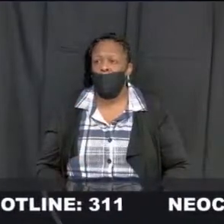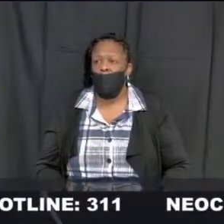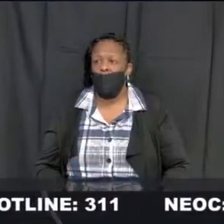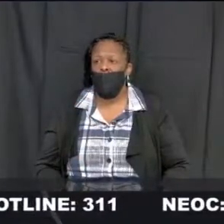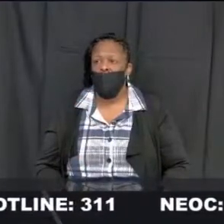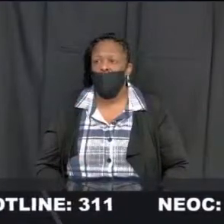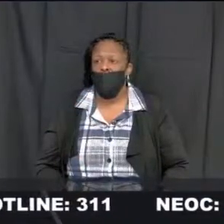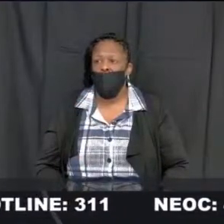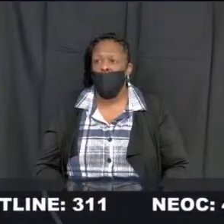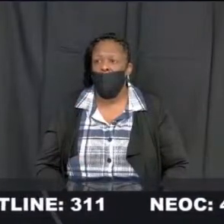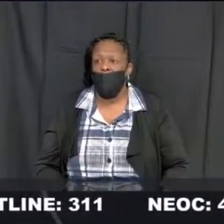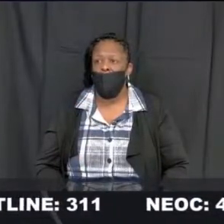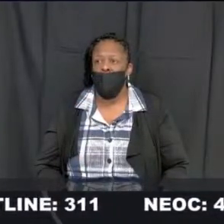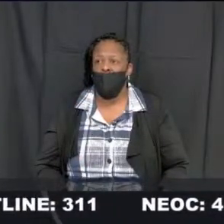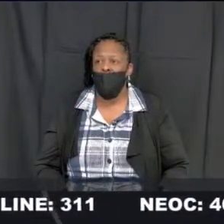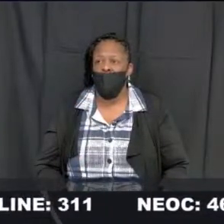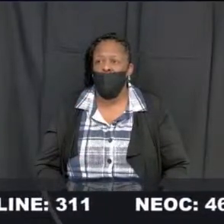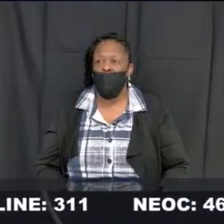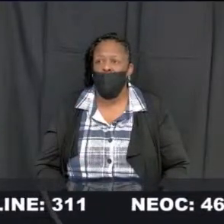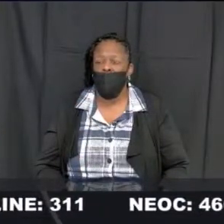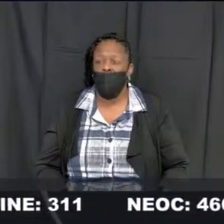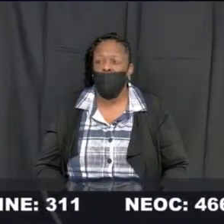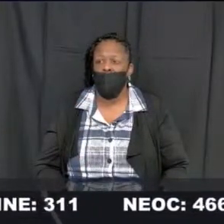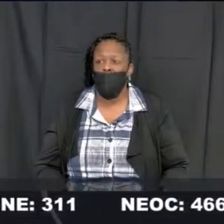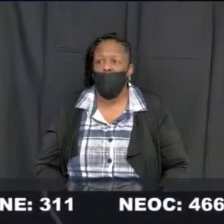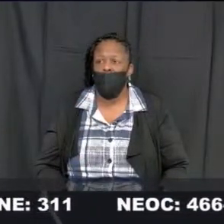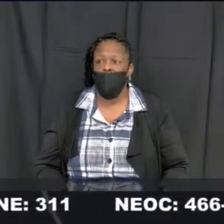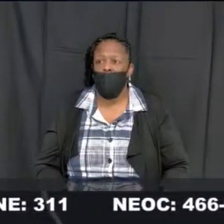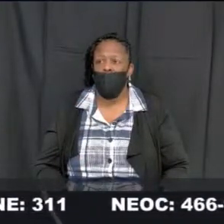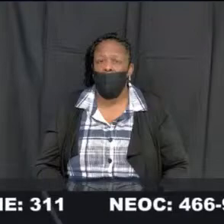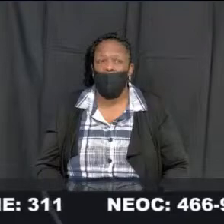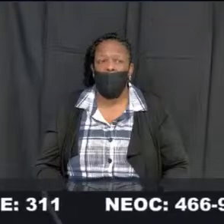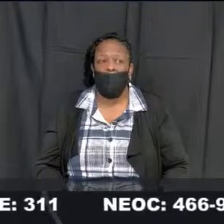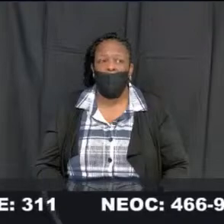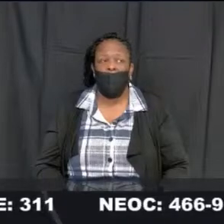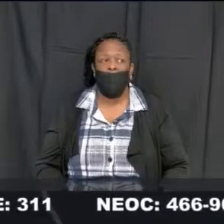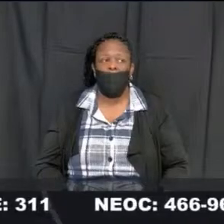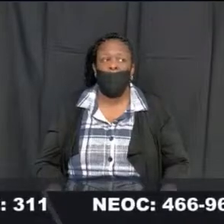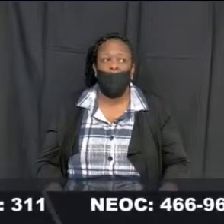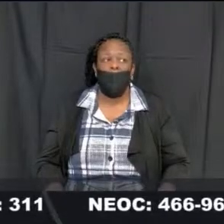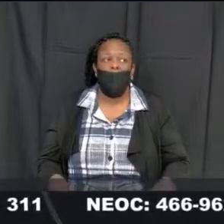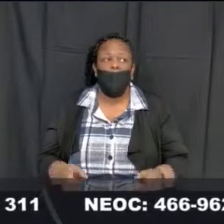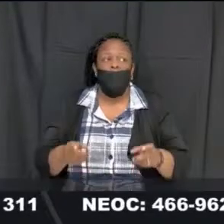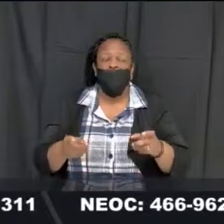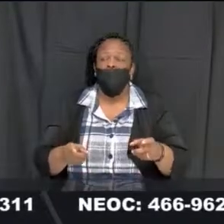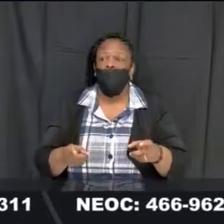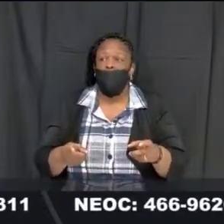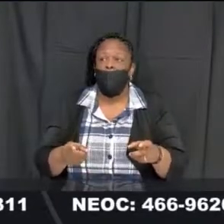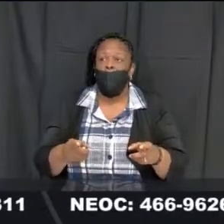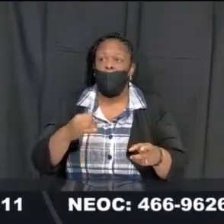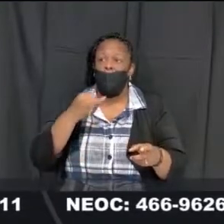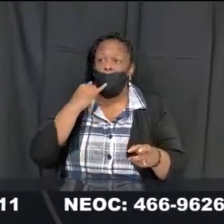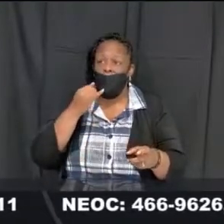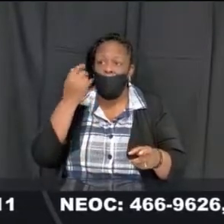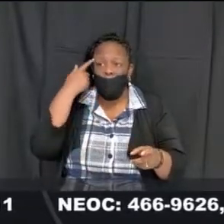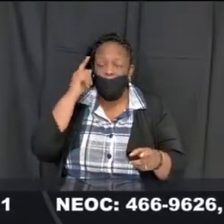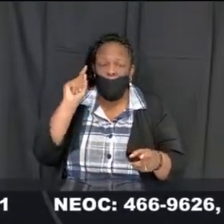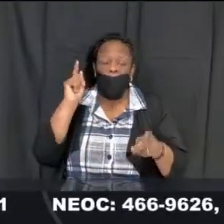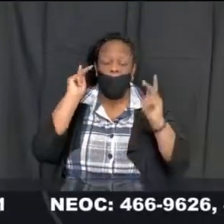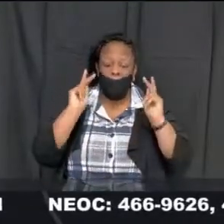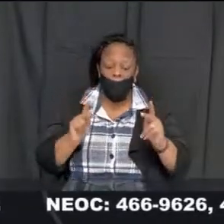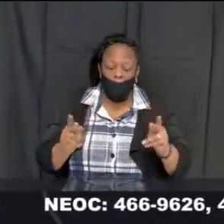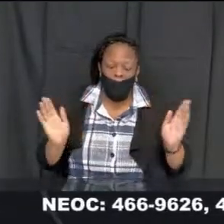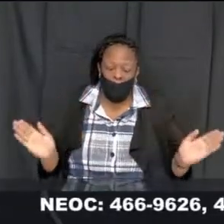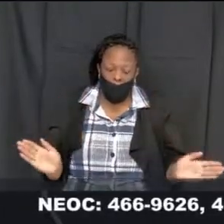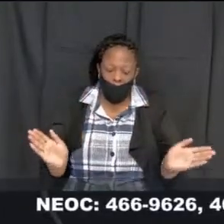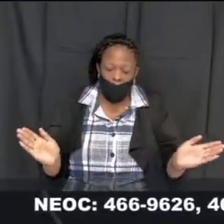blackmail. Incentives should not be interpreted as blackmail. Incentives is for persons to be able to feel encouraged